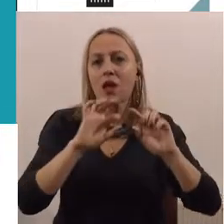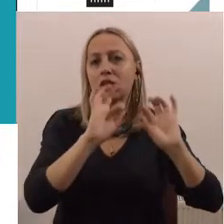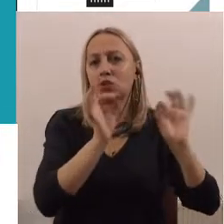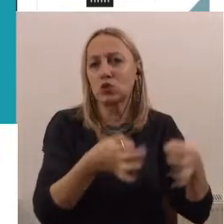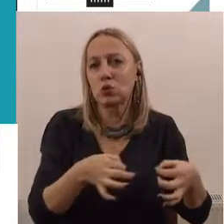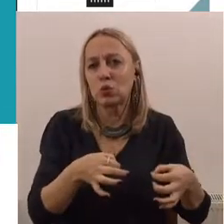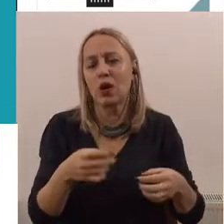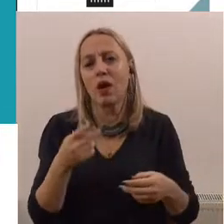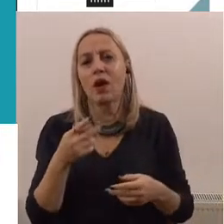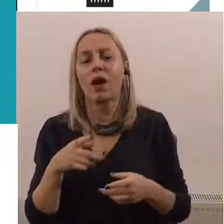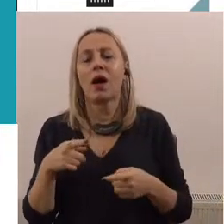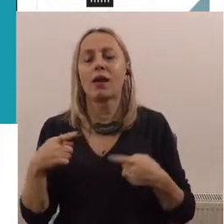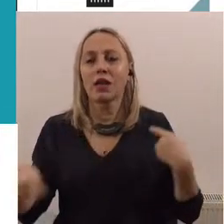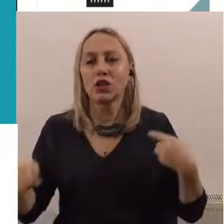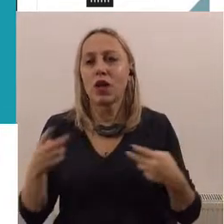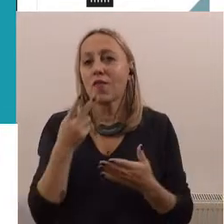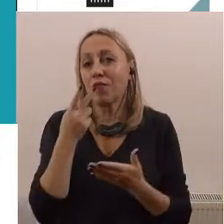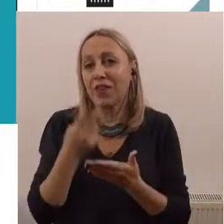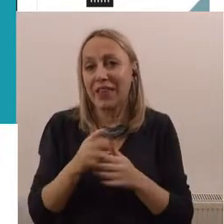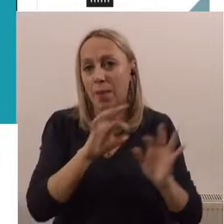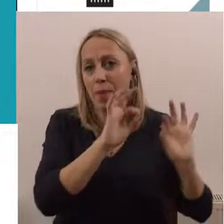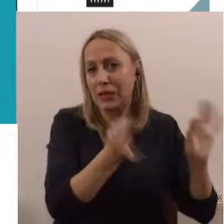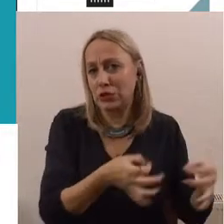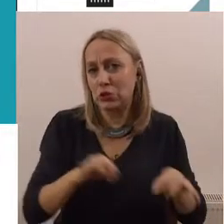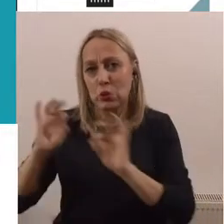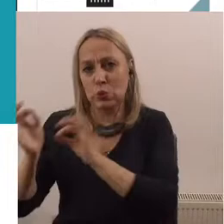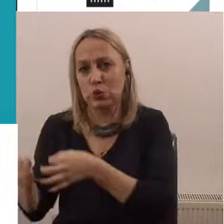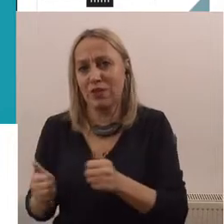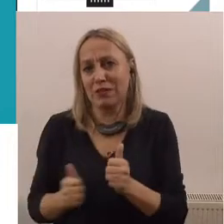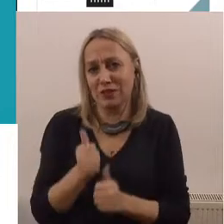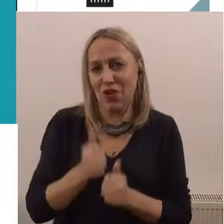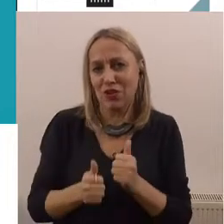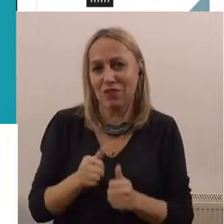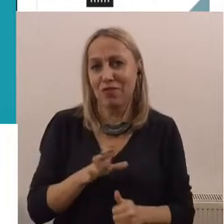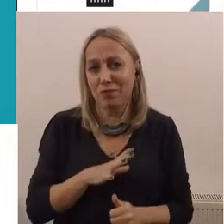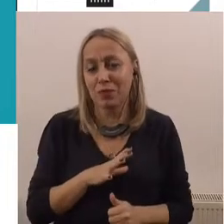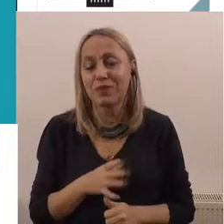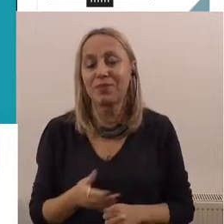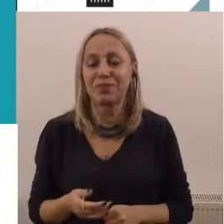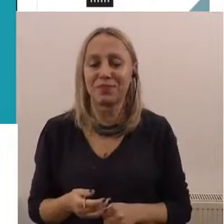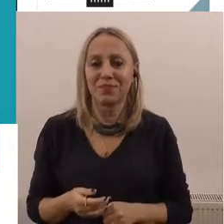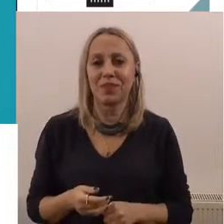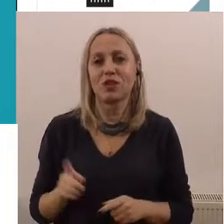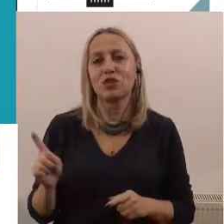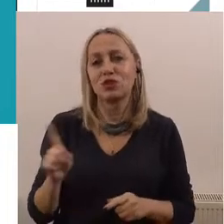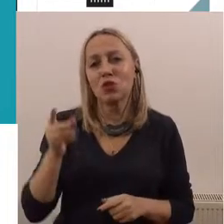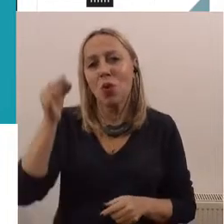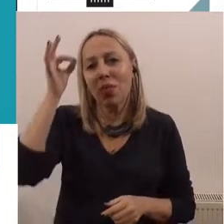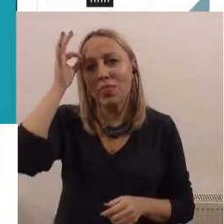Very often very similar to the Fluxus movement, I could say.